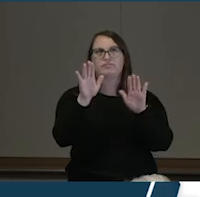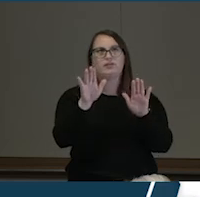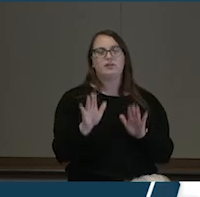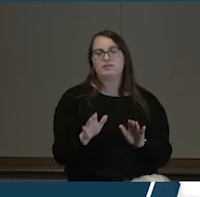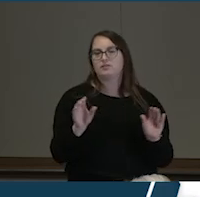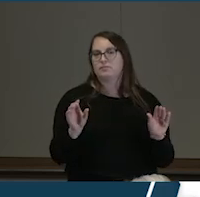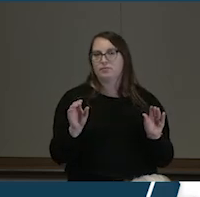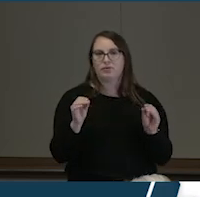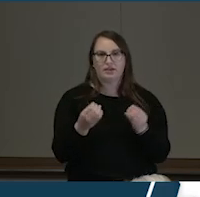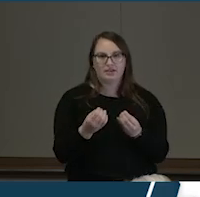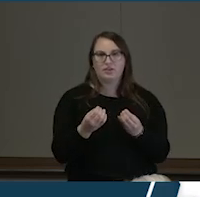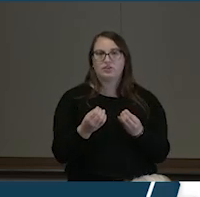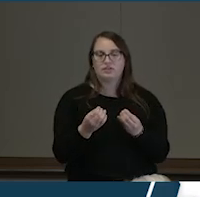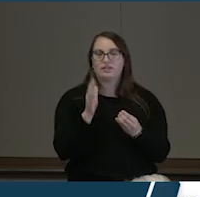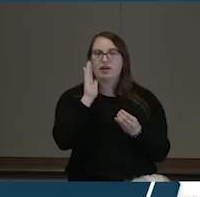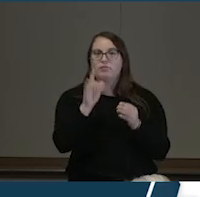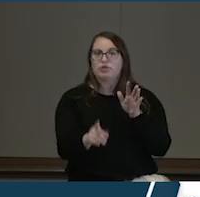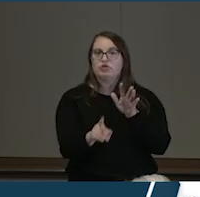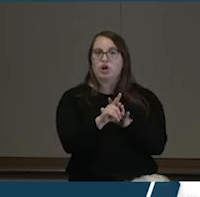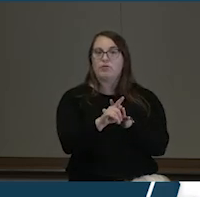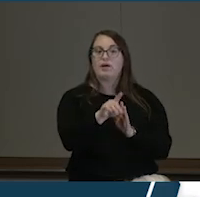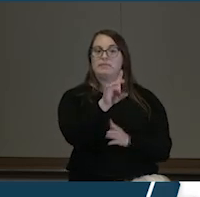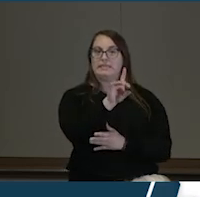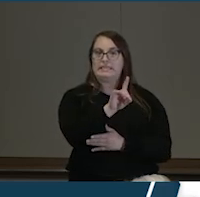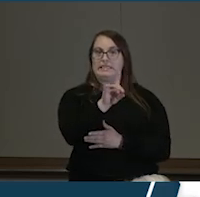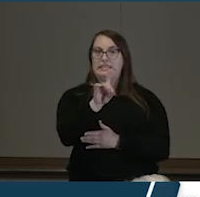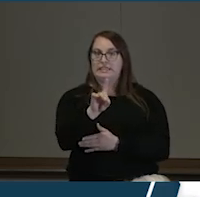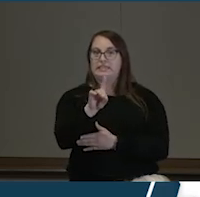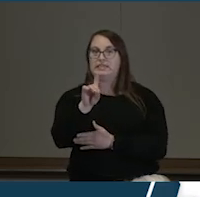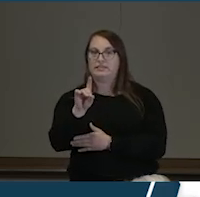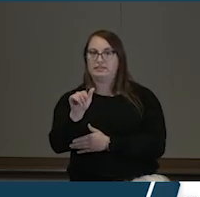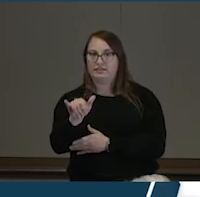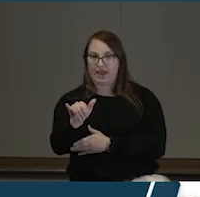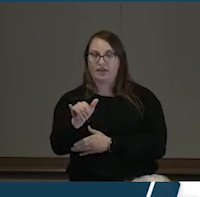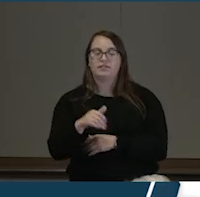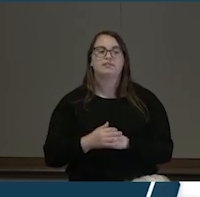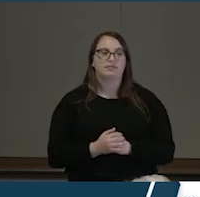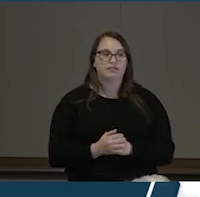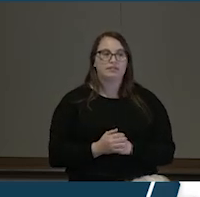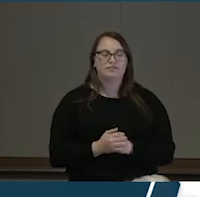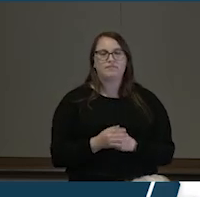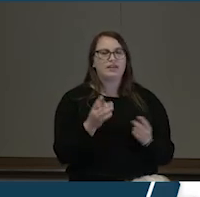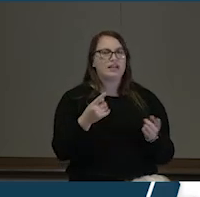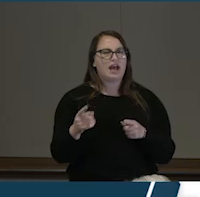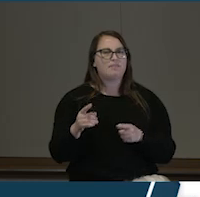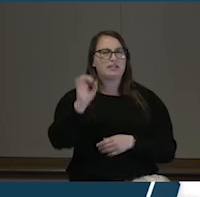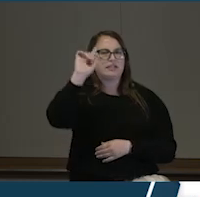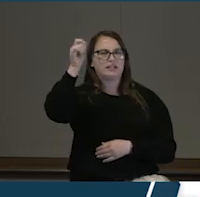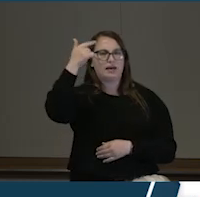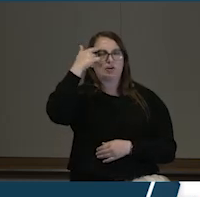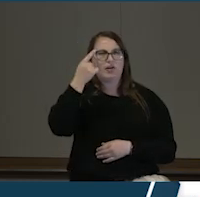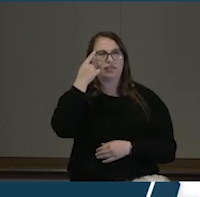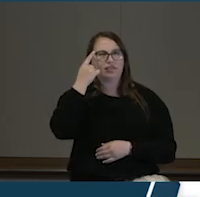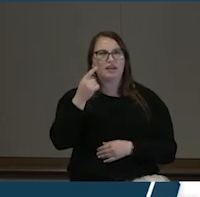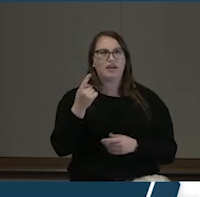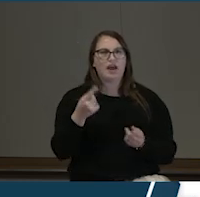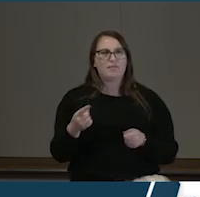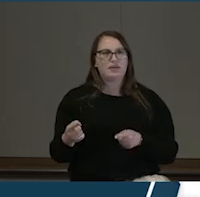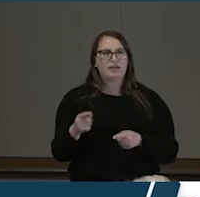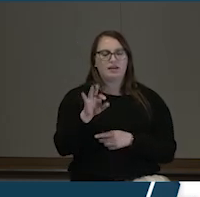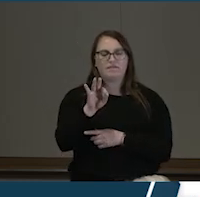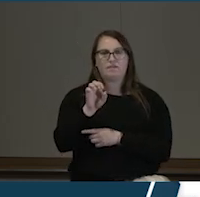the state show up for something called DD Day in the Capitol. I think it's going to be on February 10th this